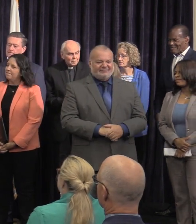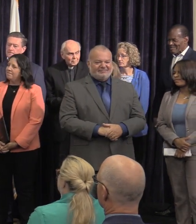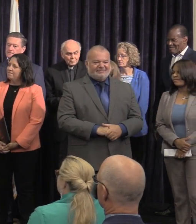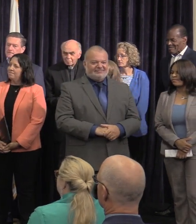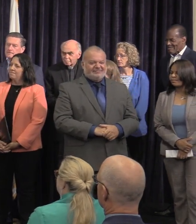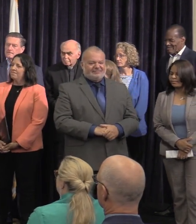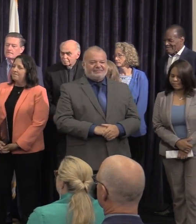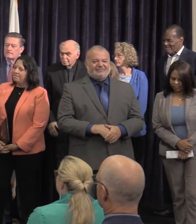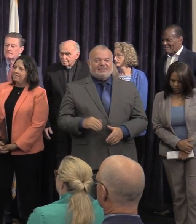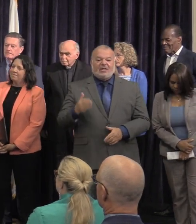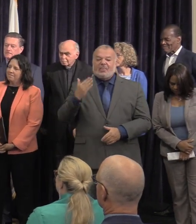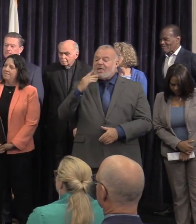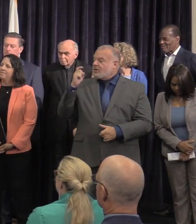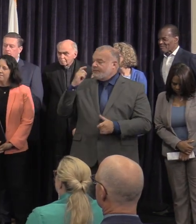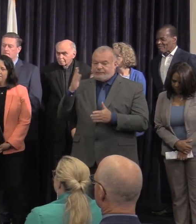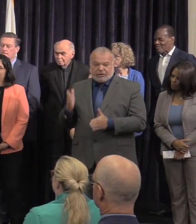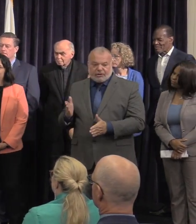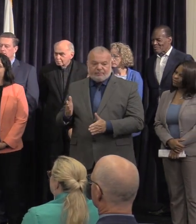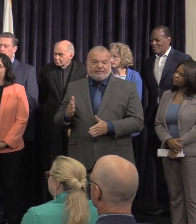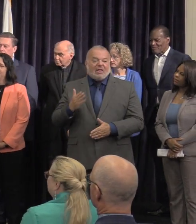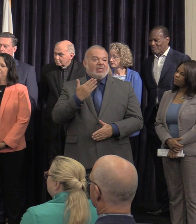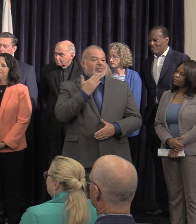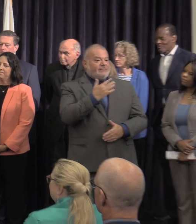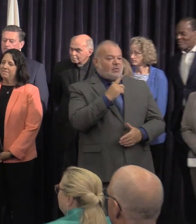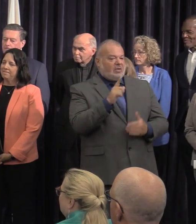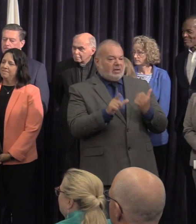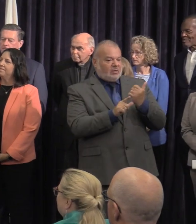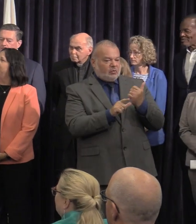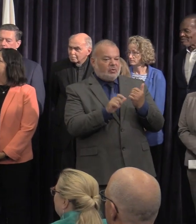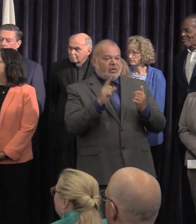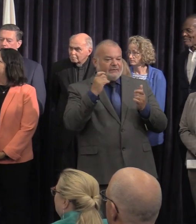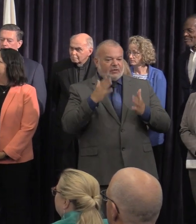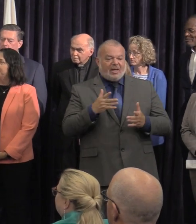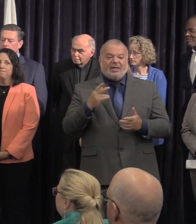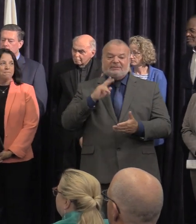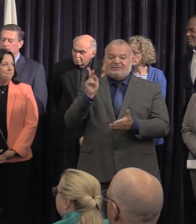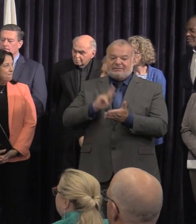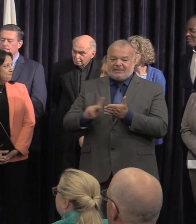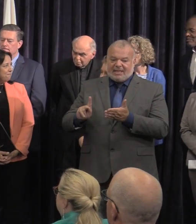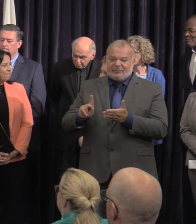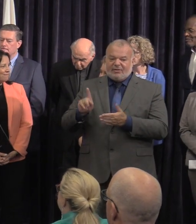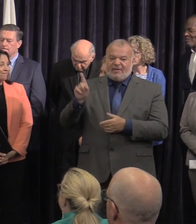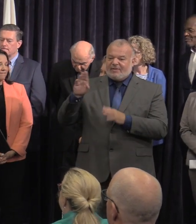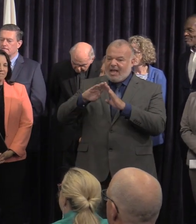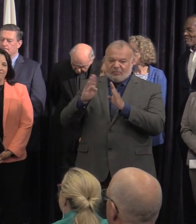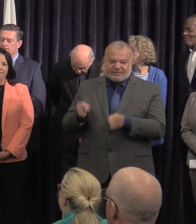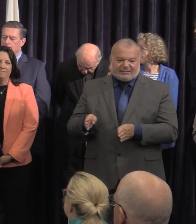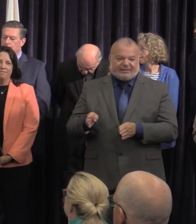Thank you, Governor Healey, Lieutenant Governor Driscoll, Secretary Augustus, and Secretary Walsh.